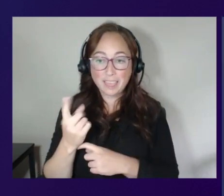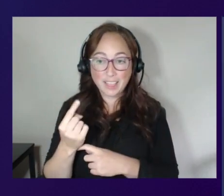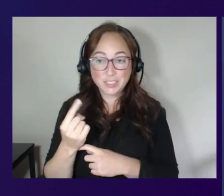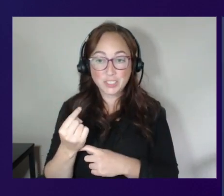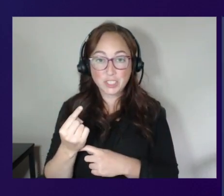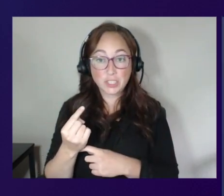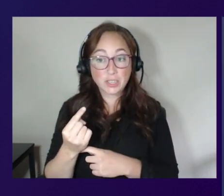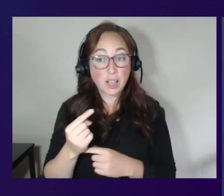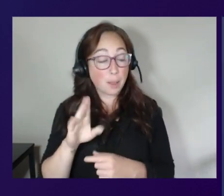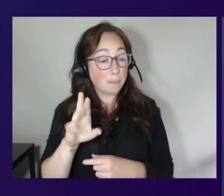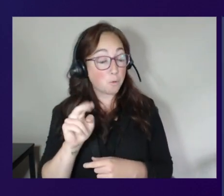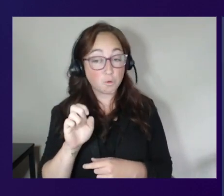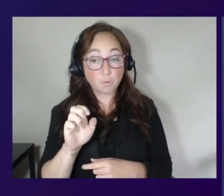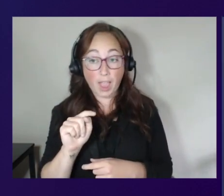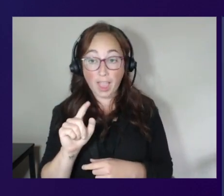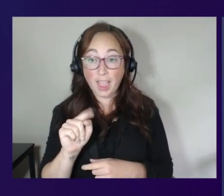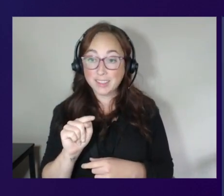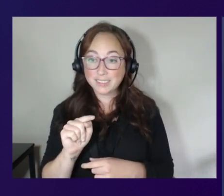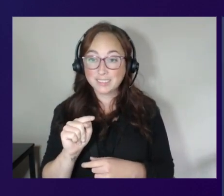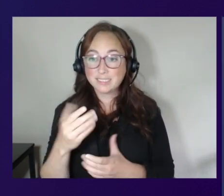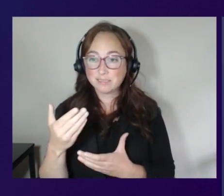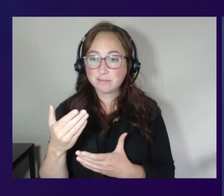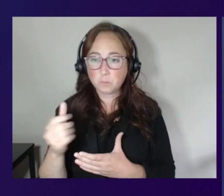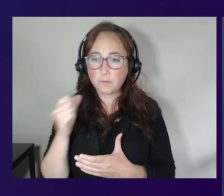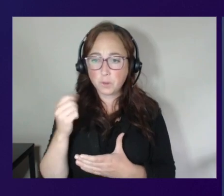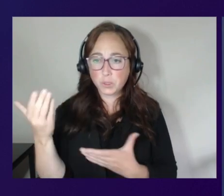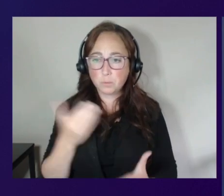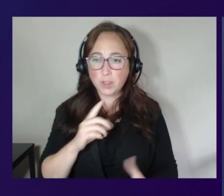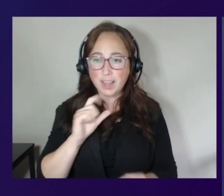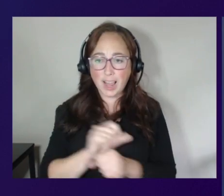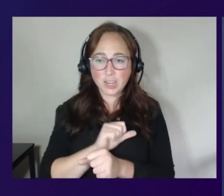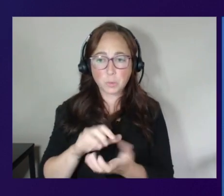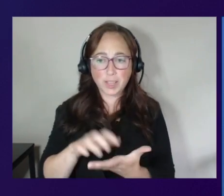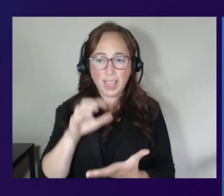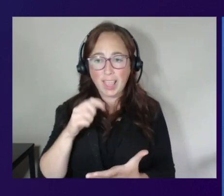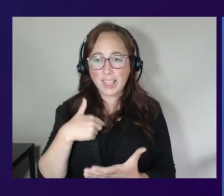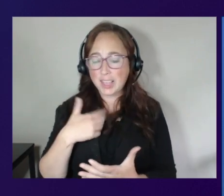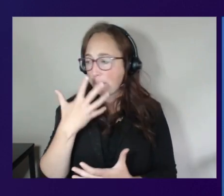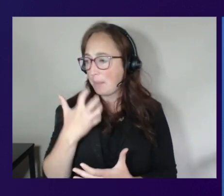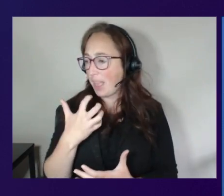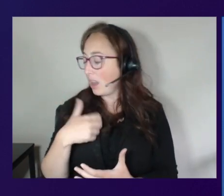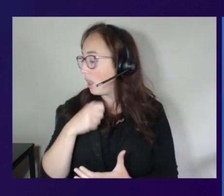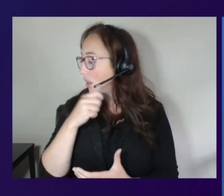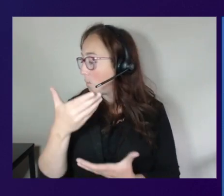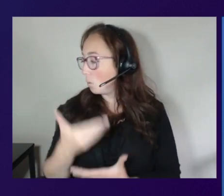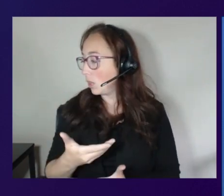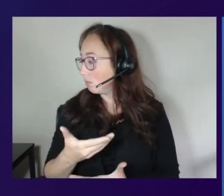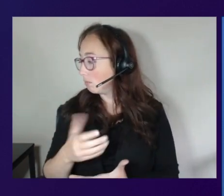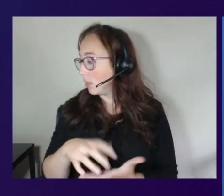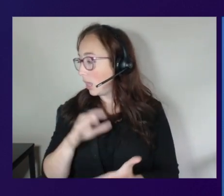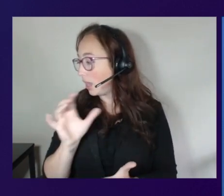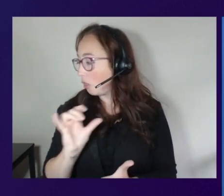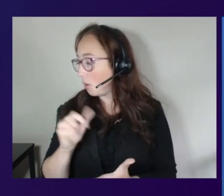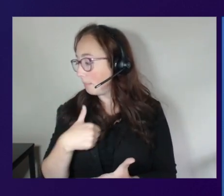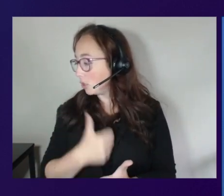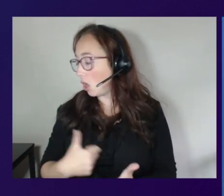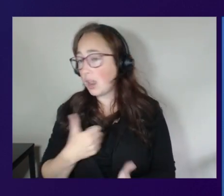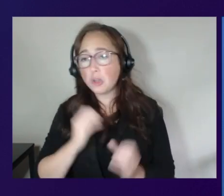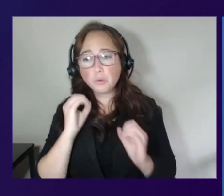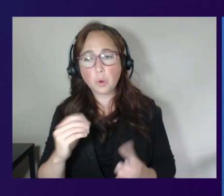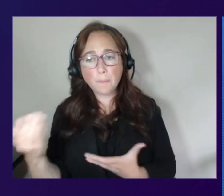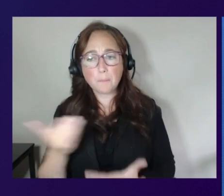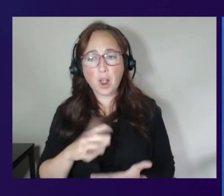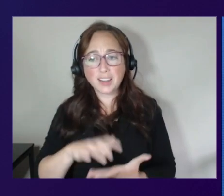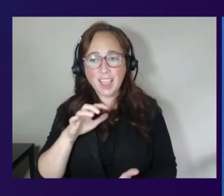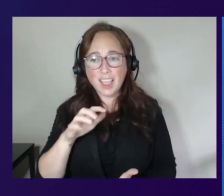refused to bring a real cake, and I'm still kind of mad at him about it. I didn't bring a cake. I'm sorry. Nobody brought us cake. I didn't know food